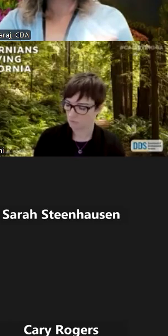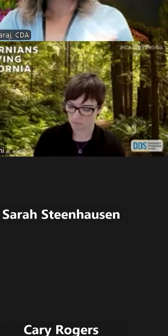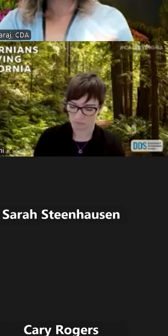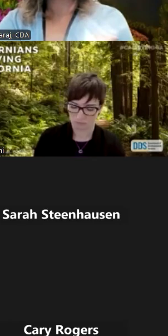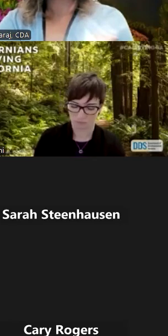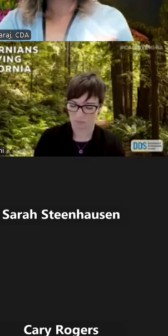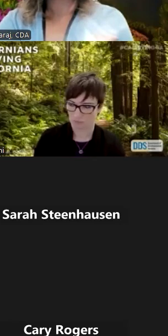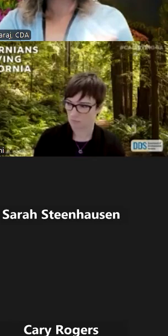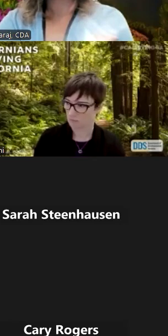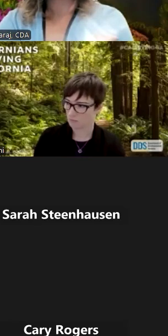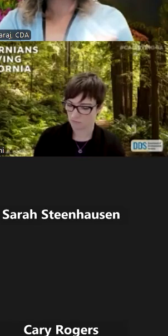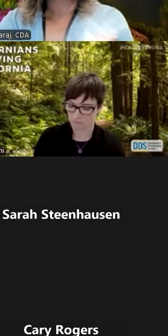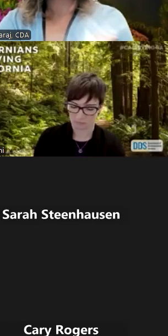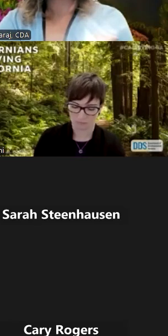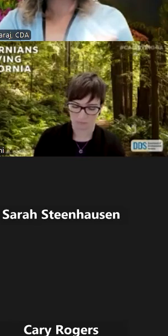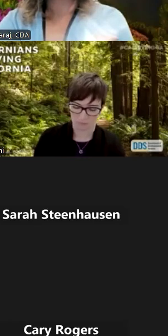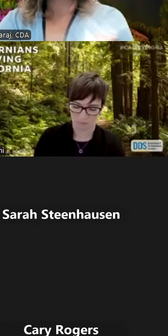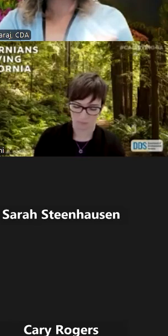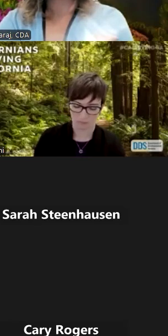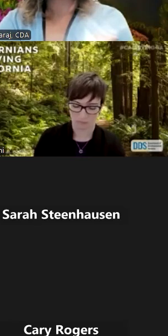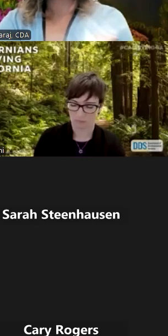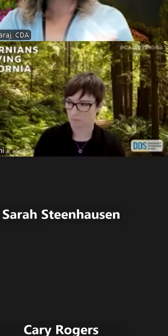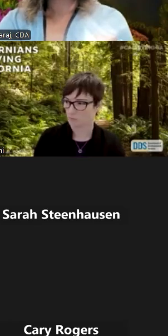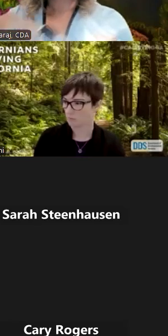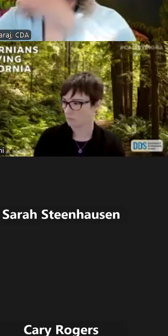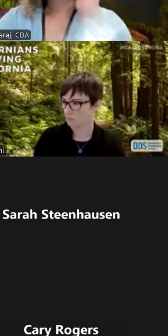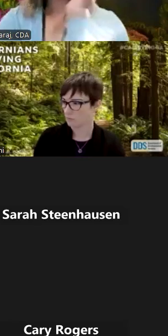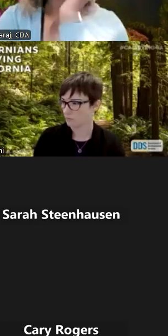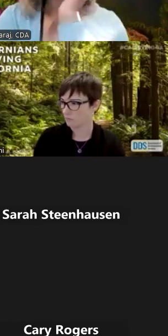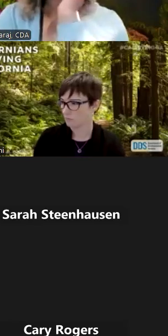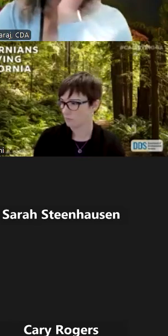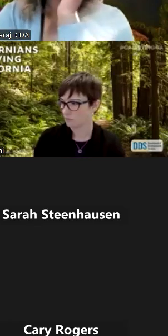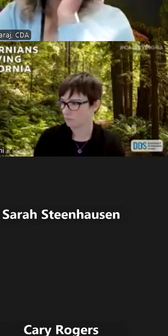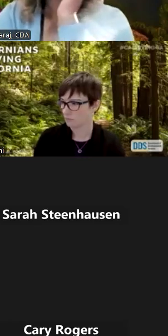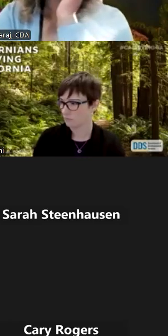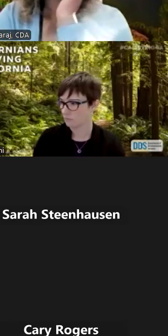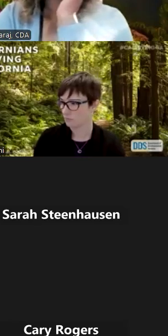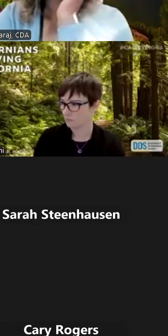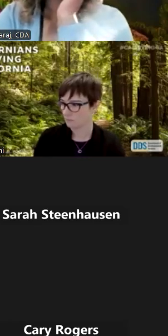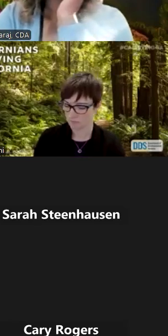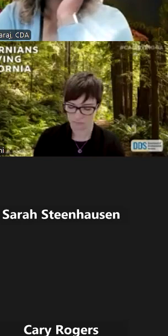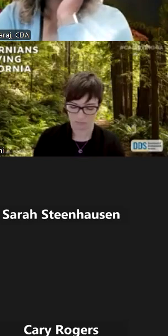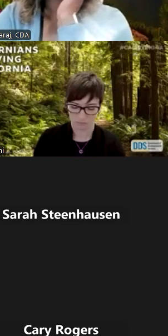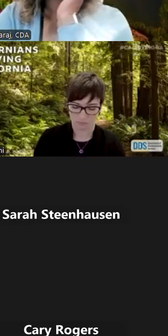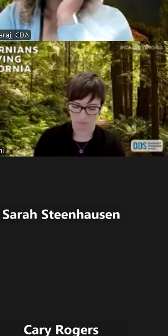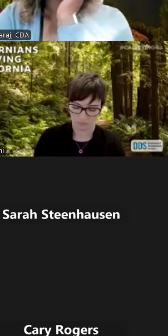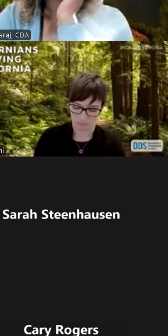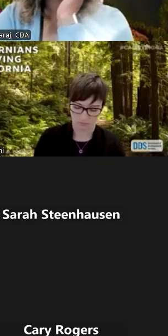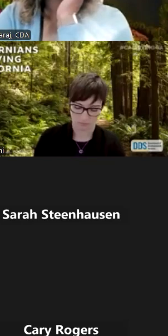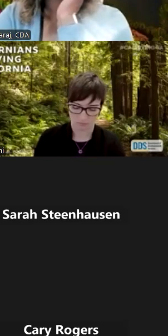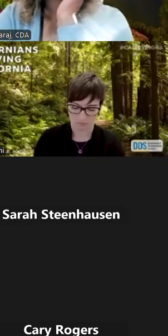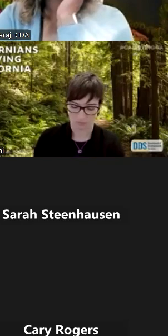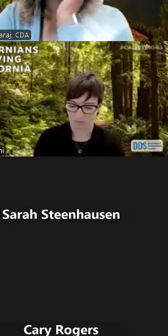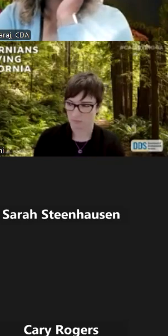me to give back because of all the information I've received from my